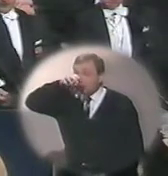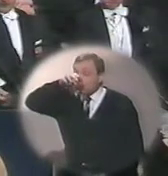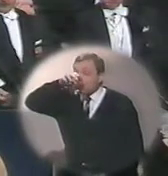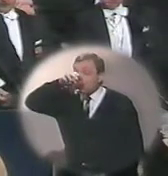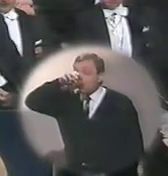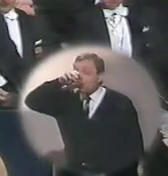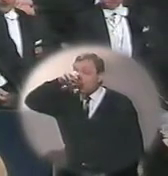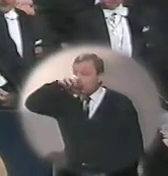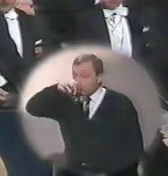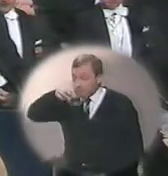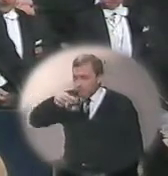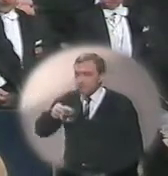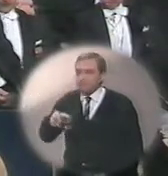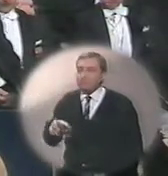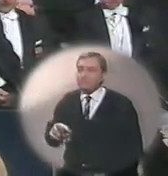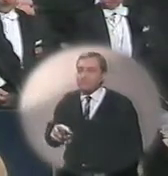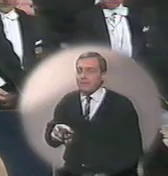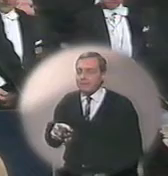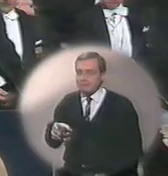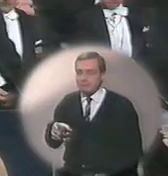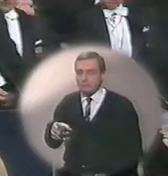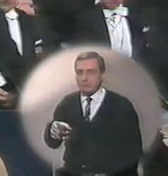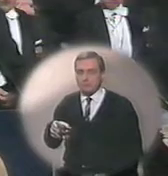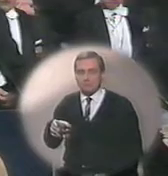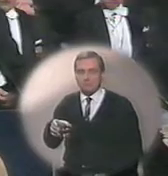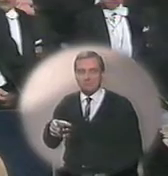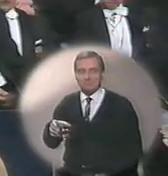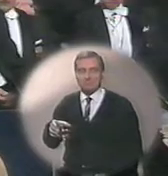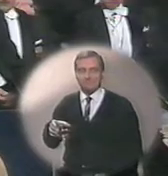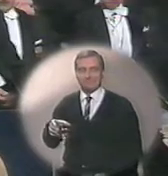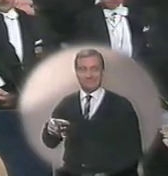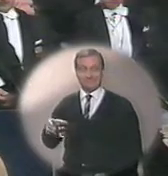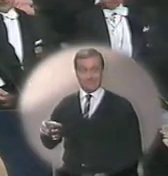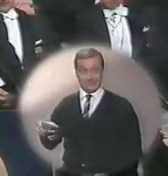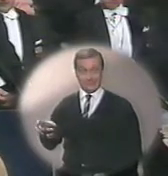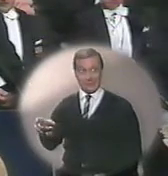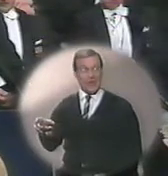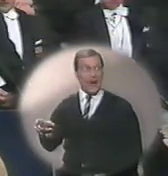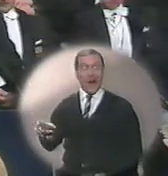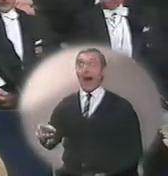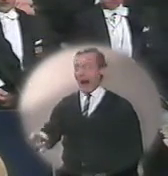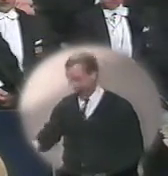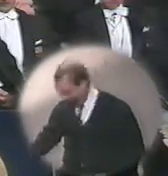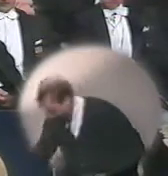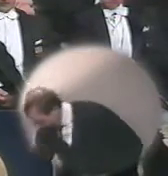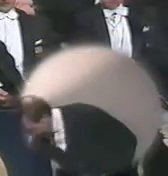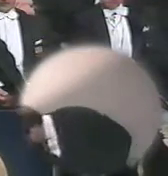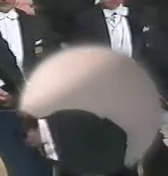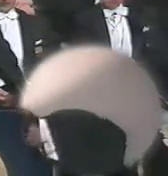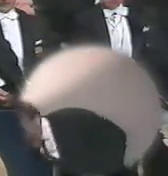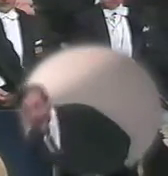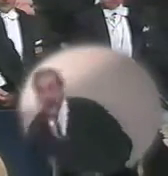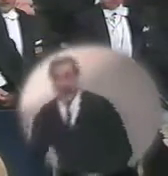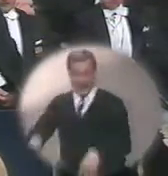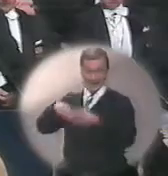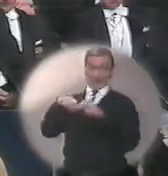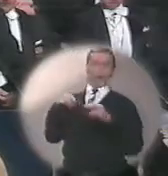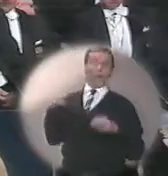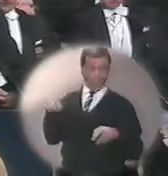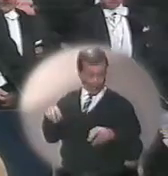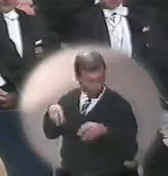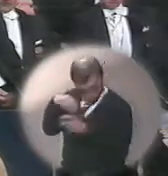The analysis of existing music. While it is possible to treat the tone system with